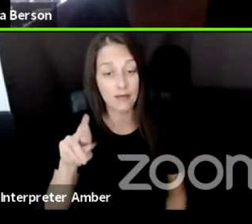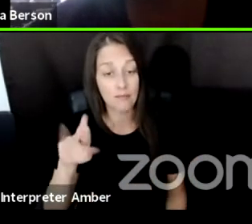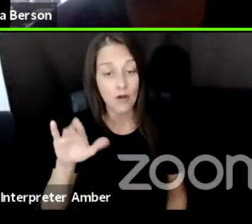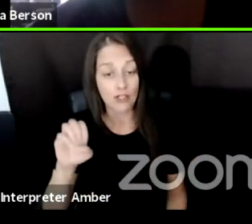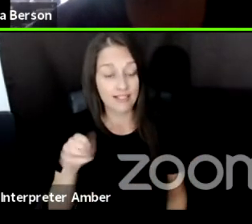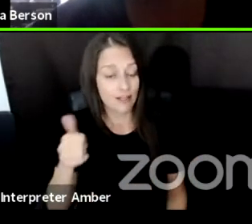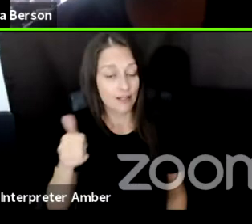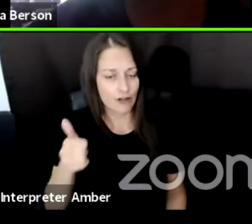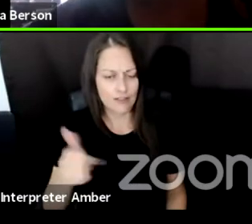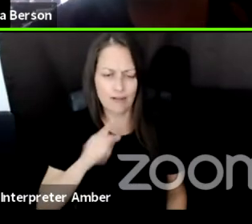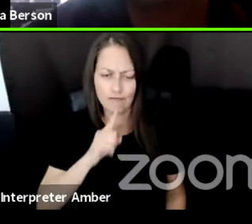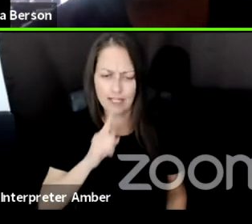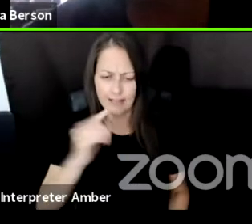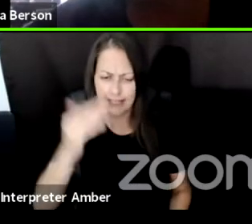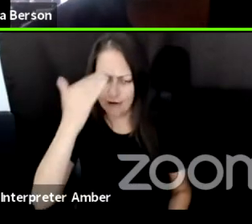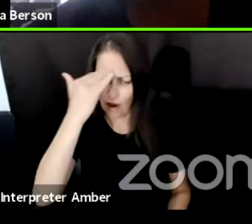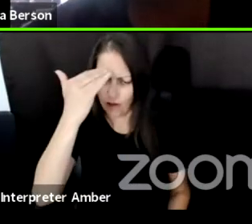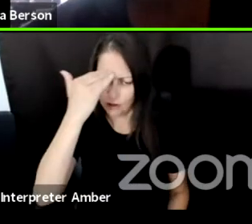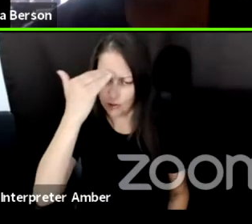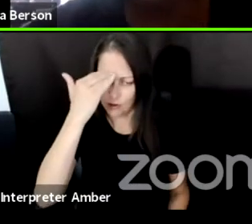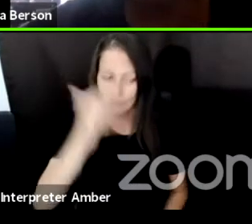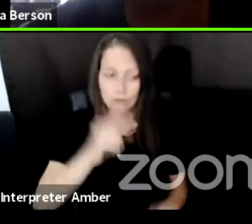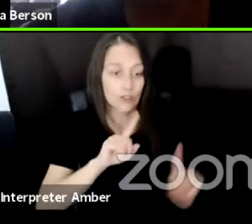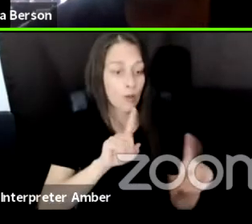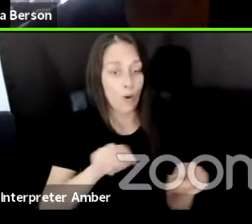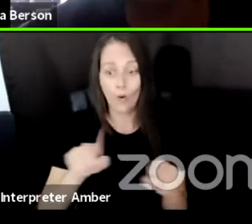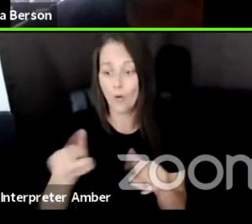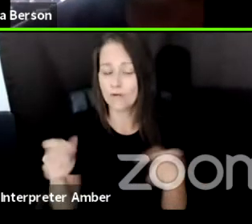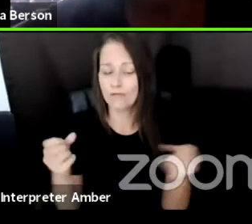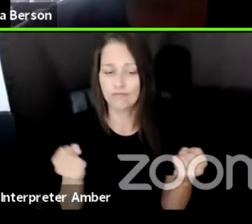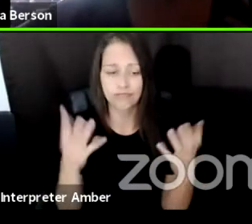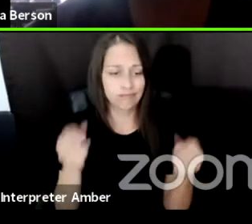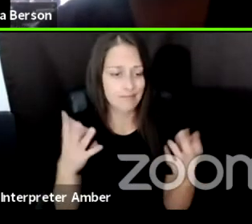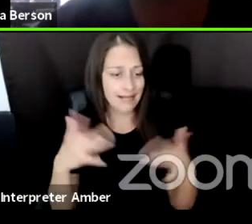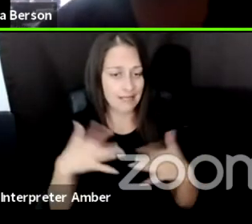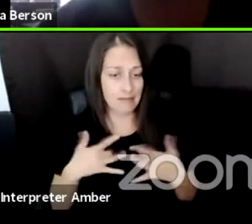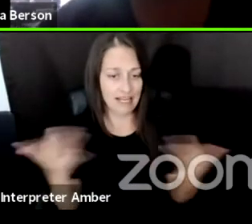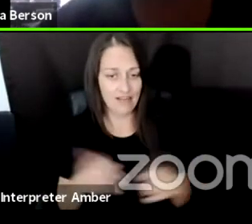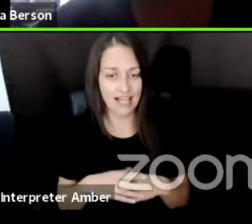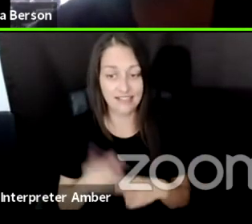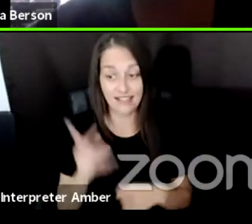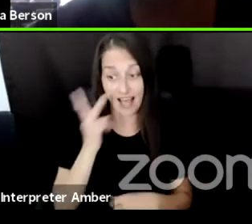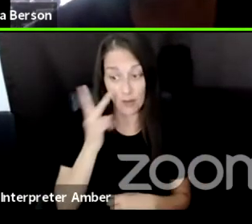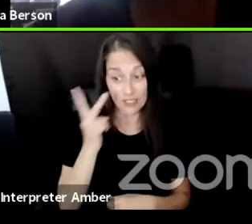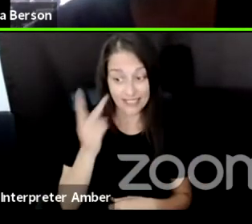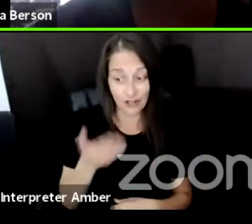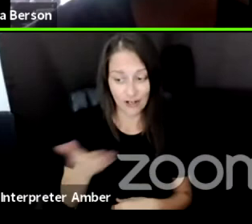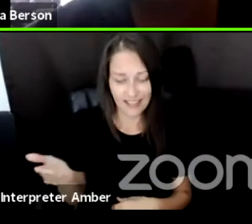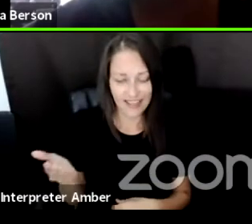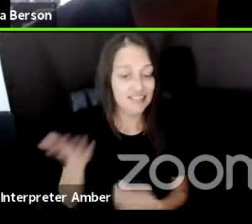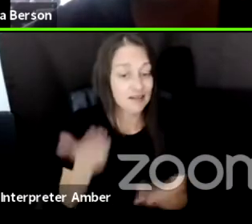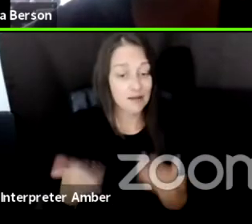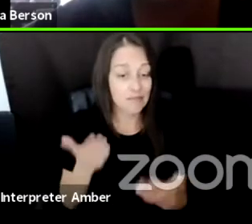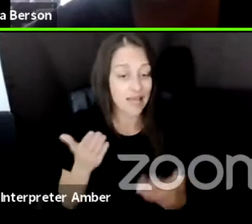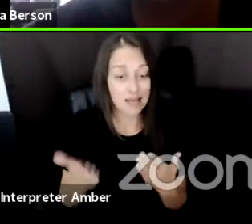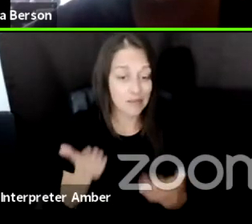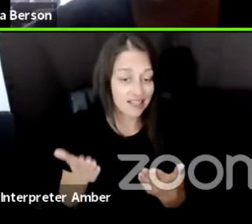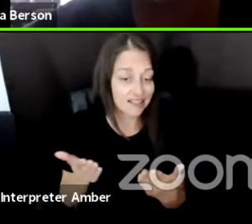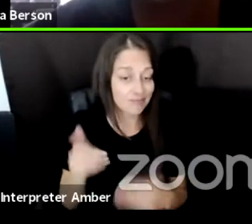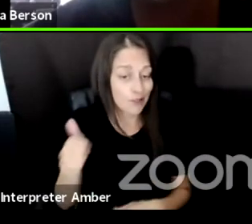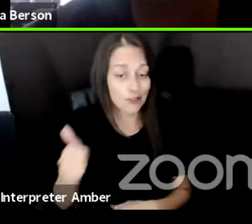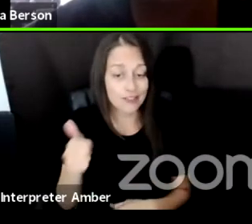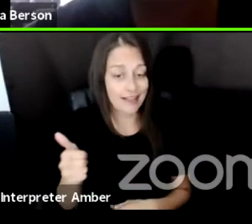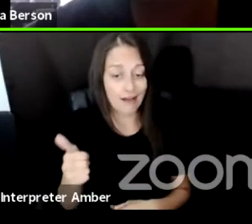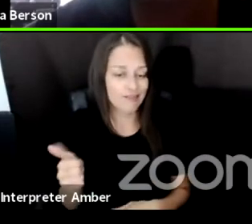to everything. I mean, I'd see her at things that, you know, she would probably not normally go to, except she wanted to